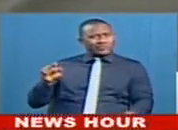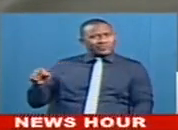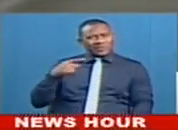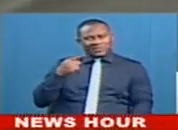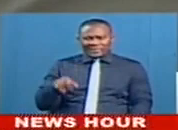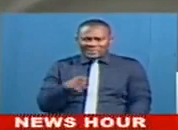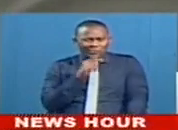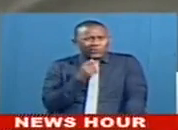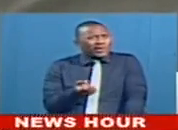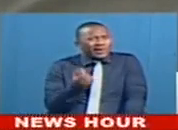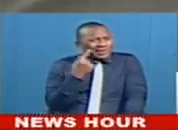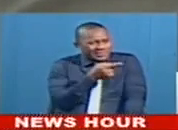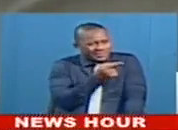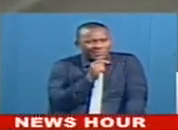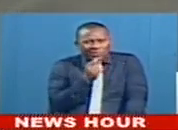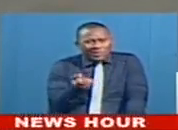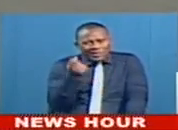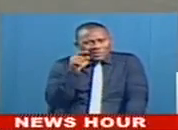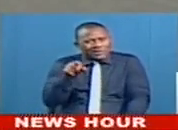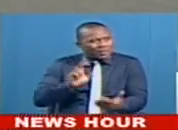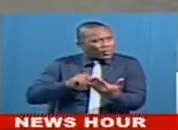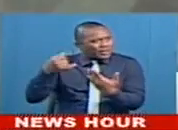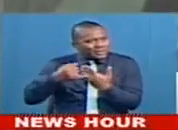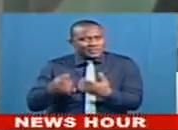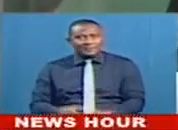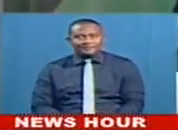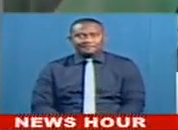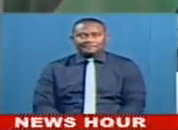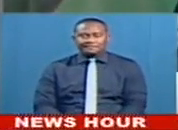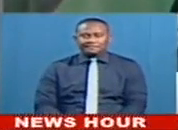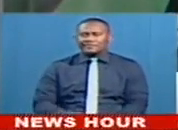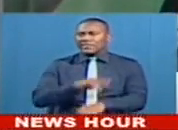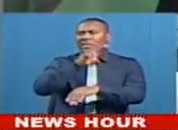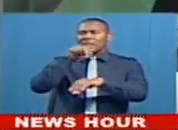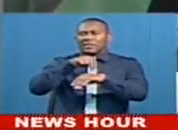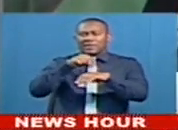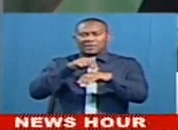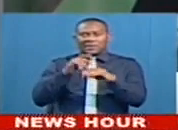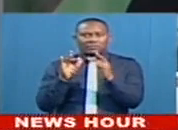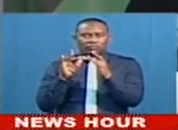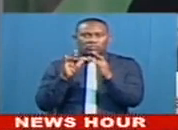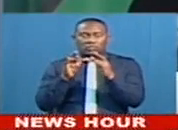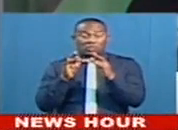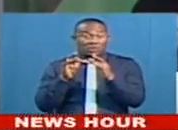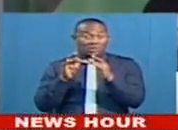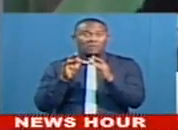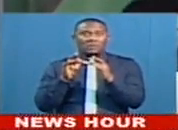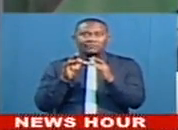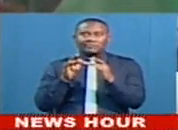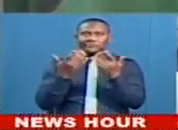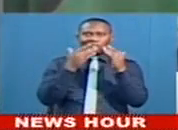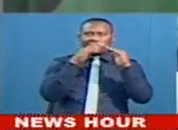lack understanding of the operations of the project. The National Digital Property Addressing System